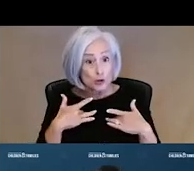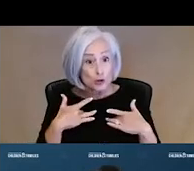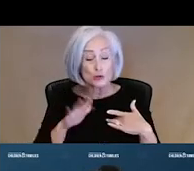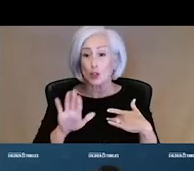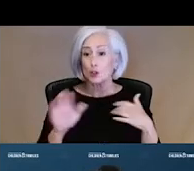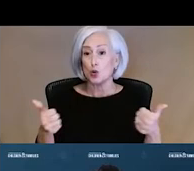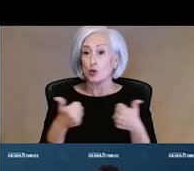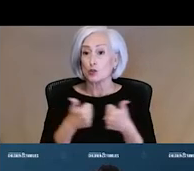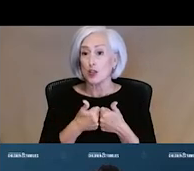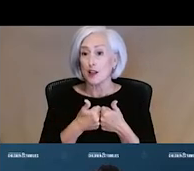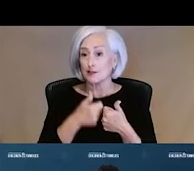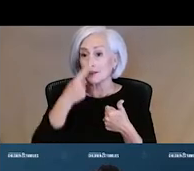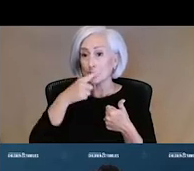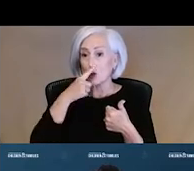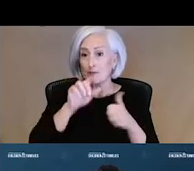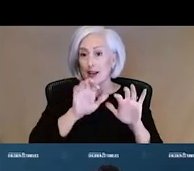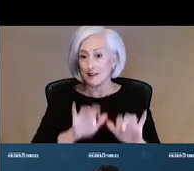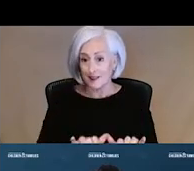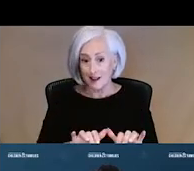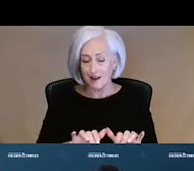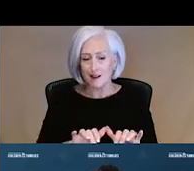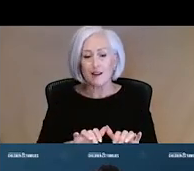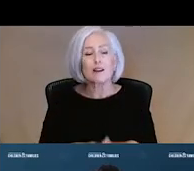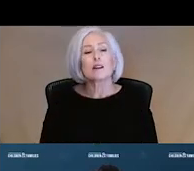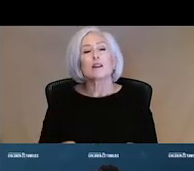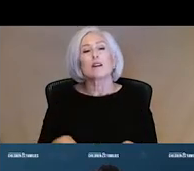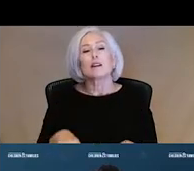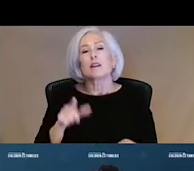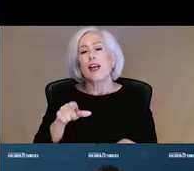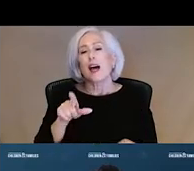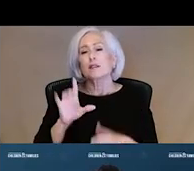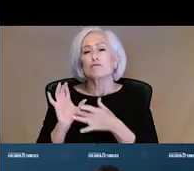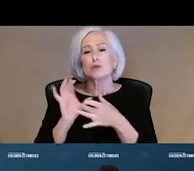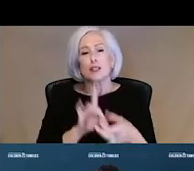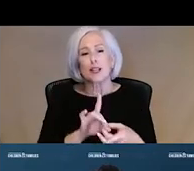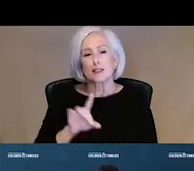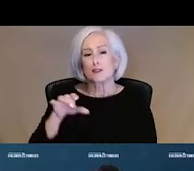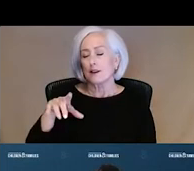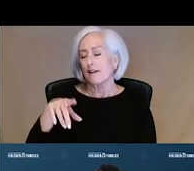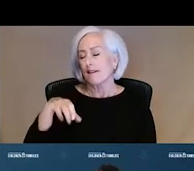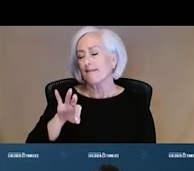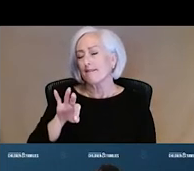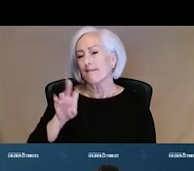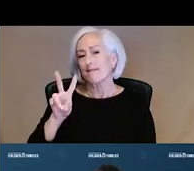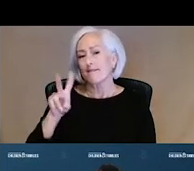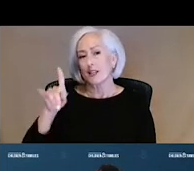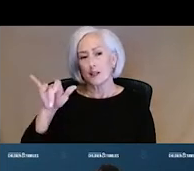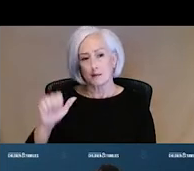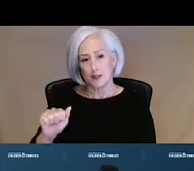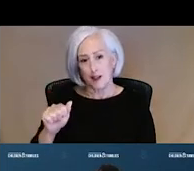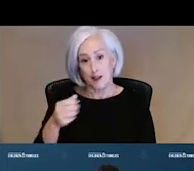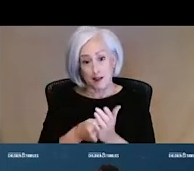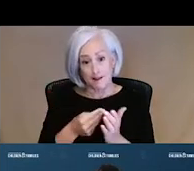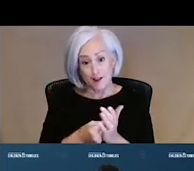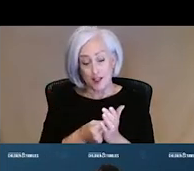with administering FVPSA funds so that we can ensure our trainings and materials are addressing your needs. We will take notes from the chat and